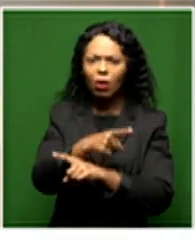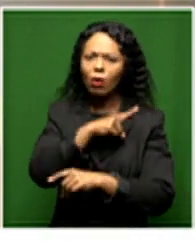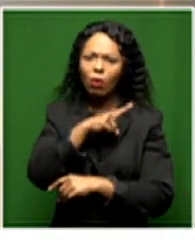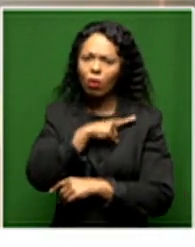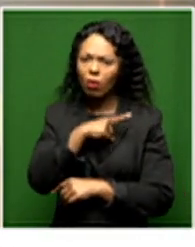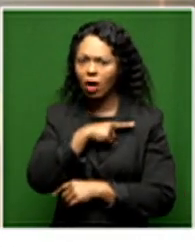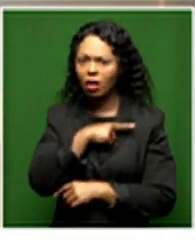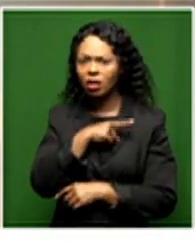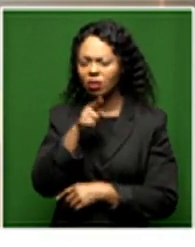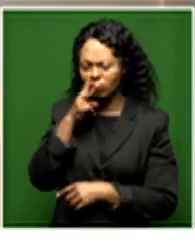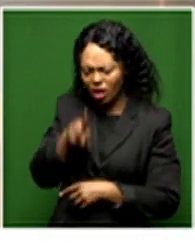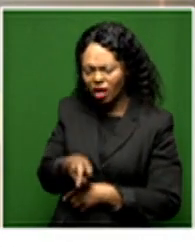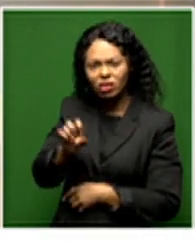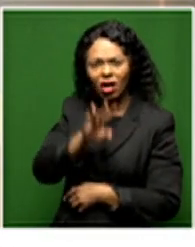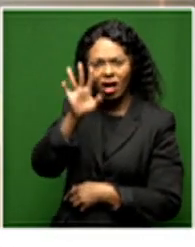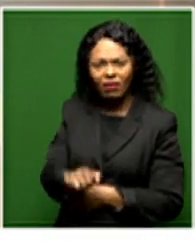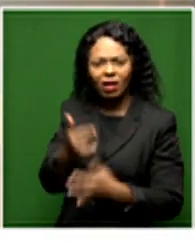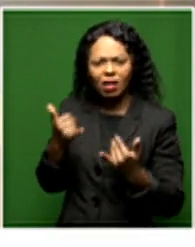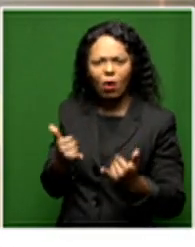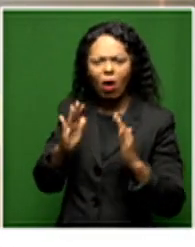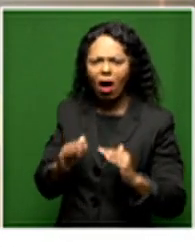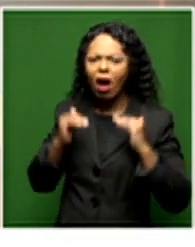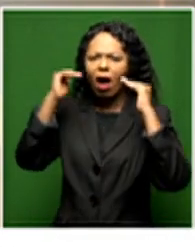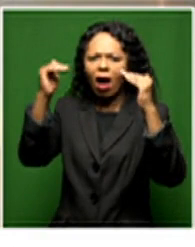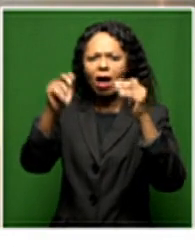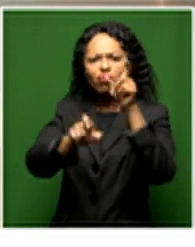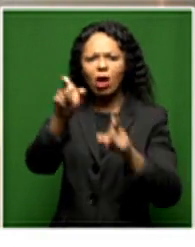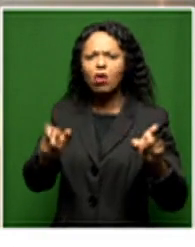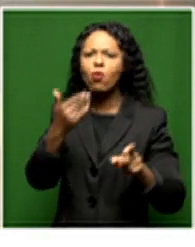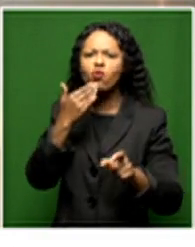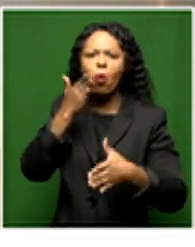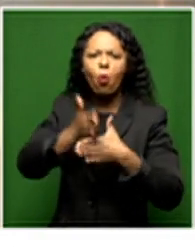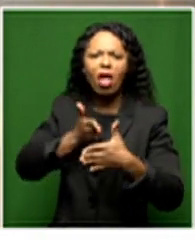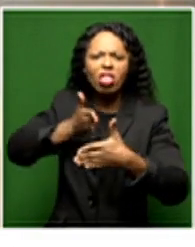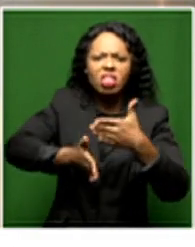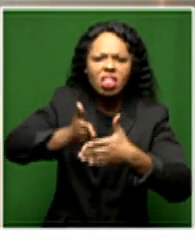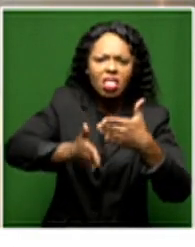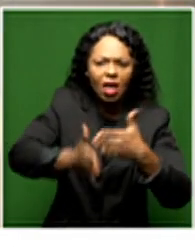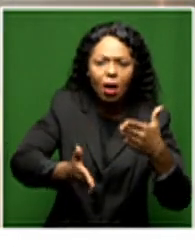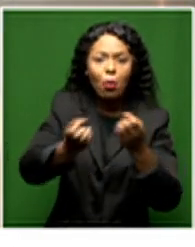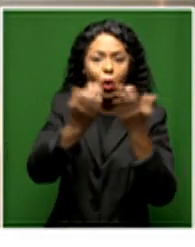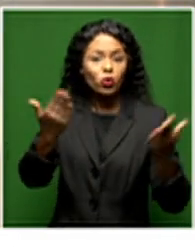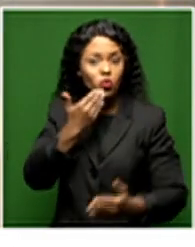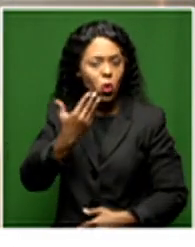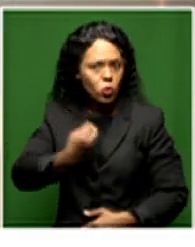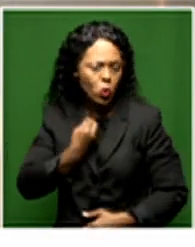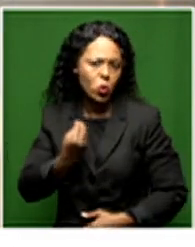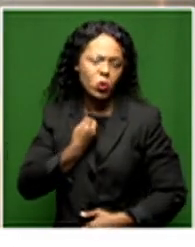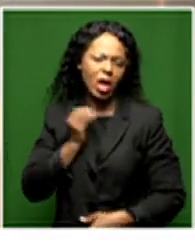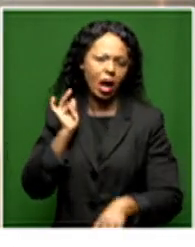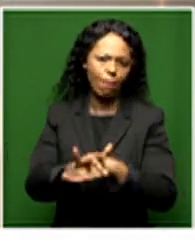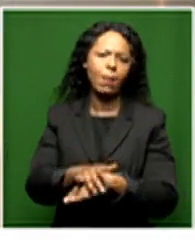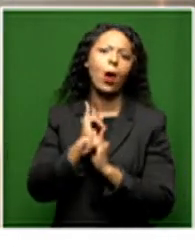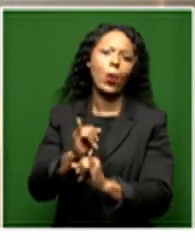Africa, as a country, has some of the highest numbers of unemployment when it comes to the youth and a